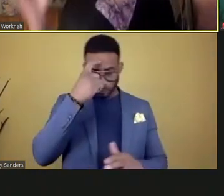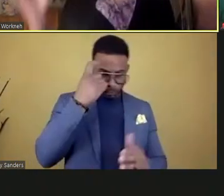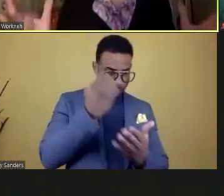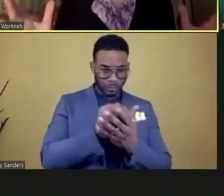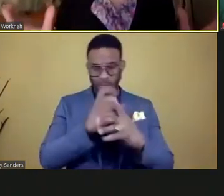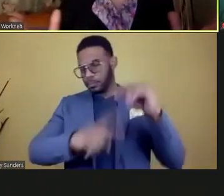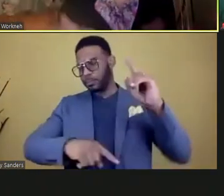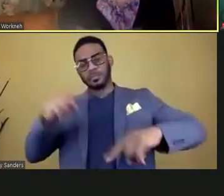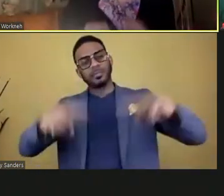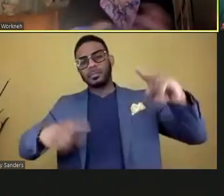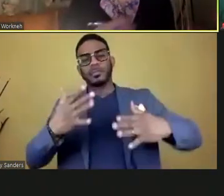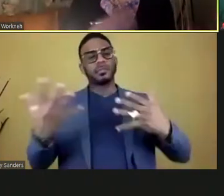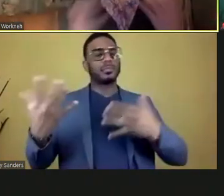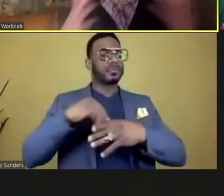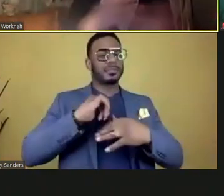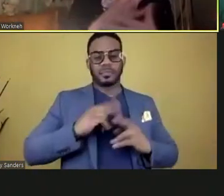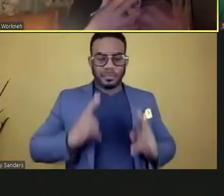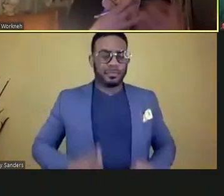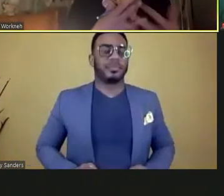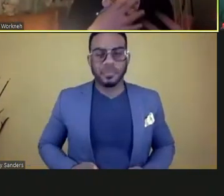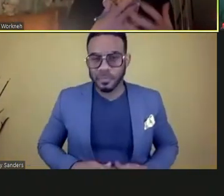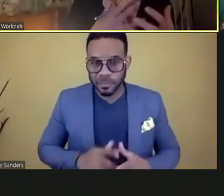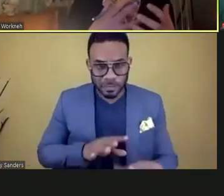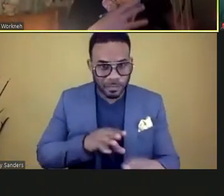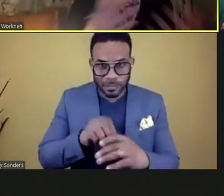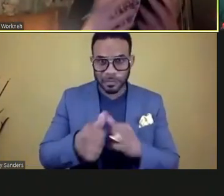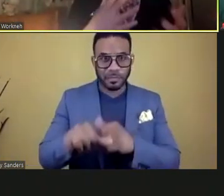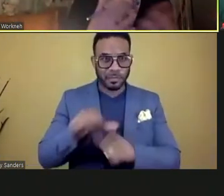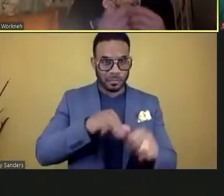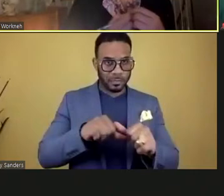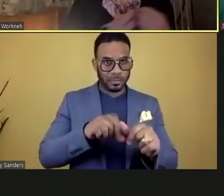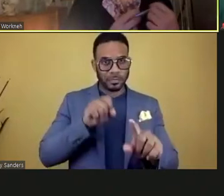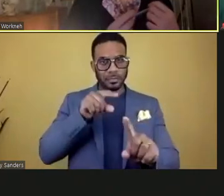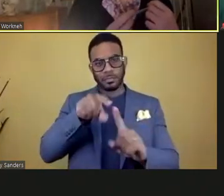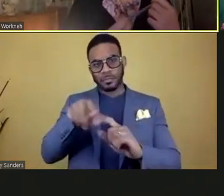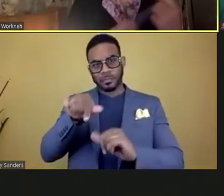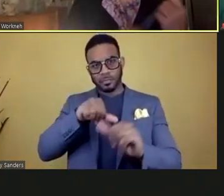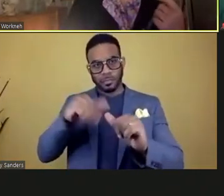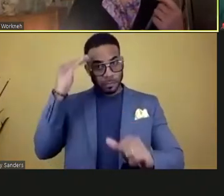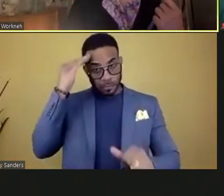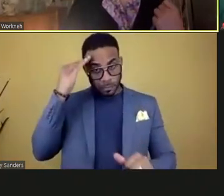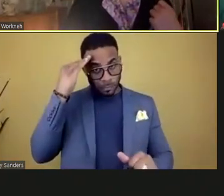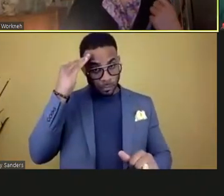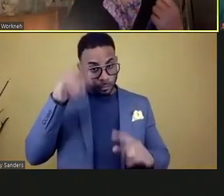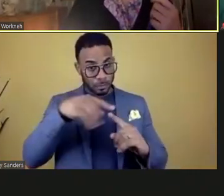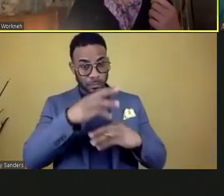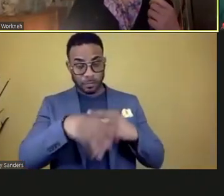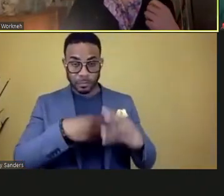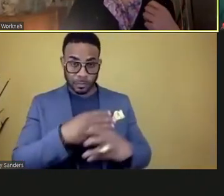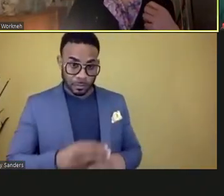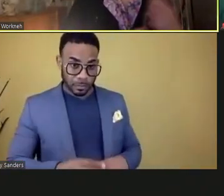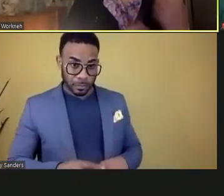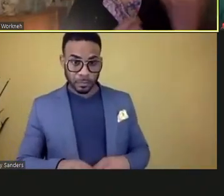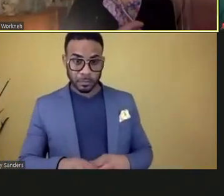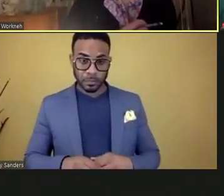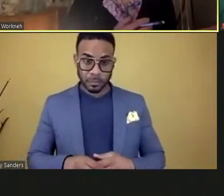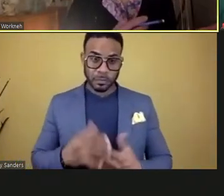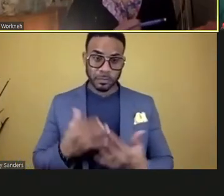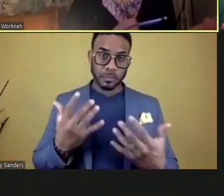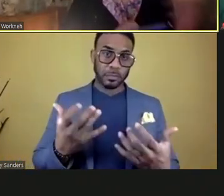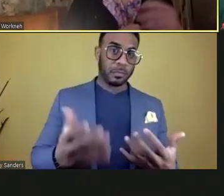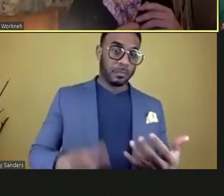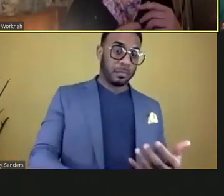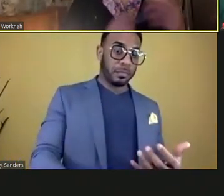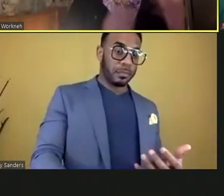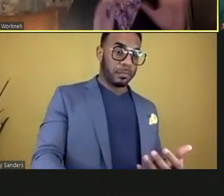all of the things that make us humans to engage with each other and contribute to each other's knowledges about the world. I wanna